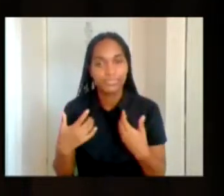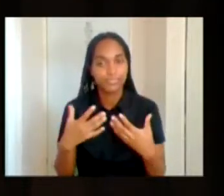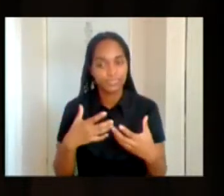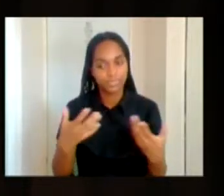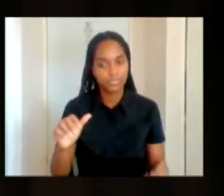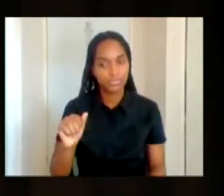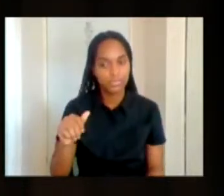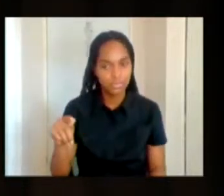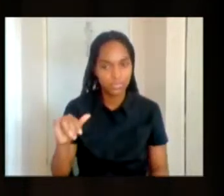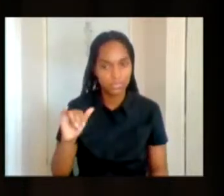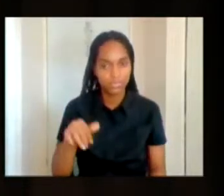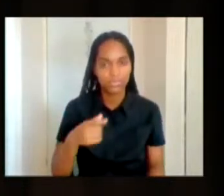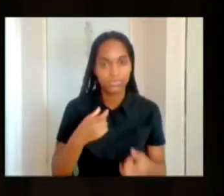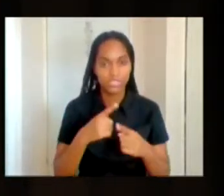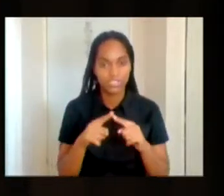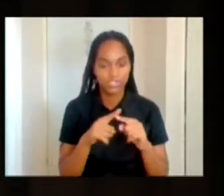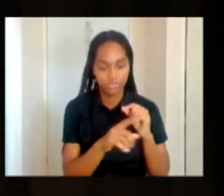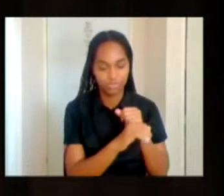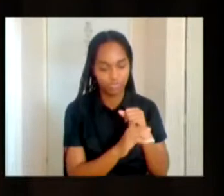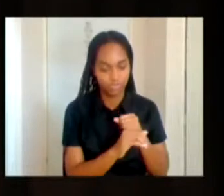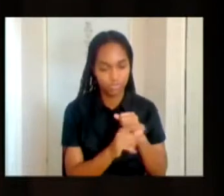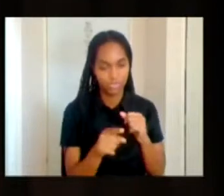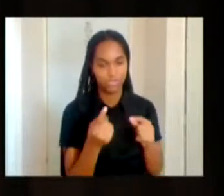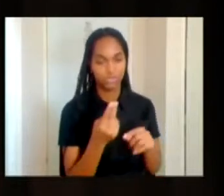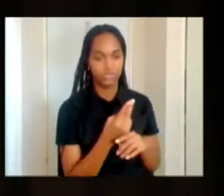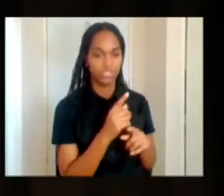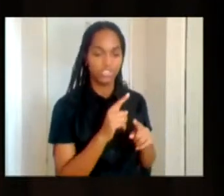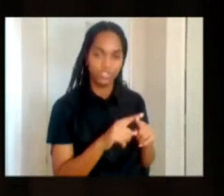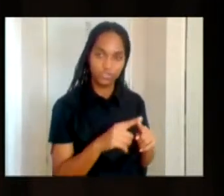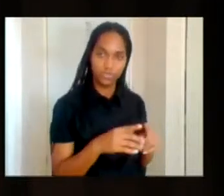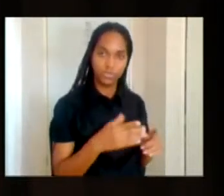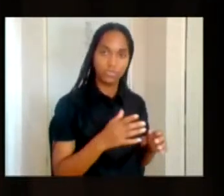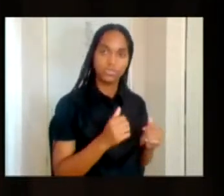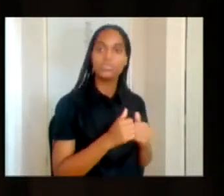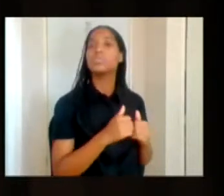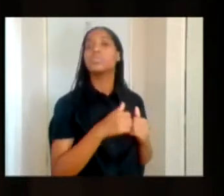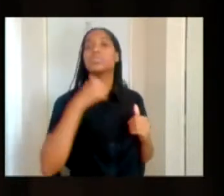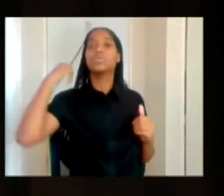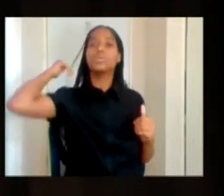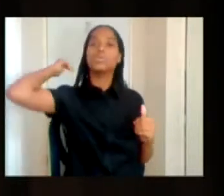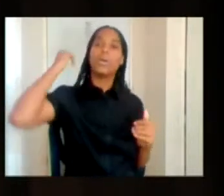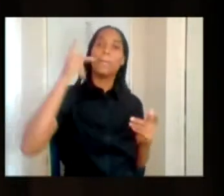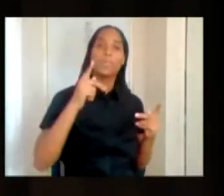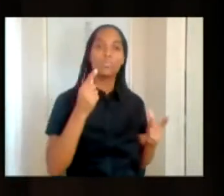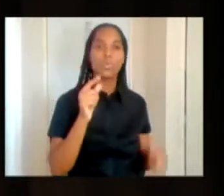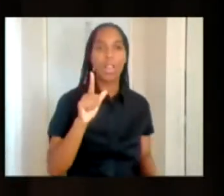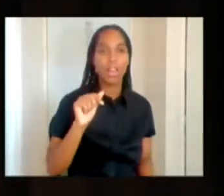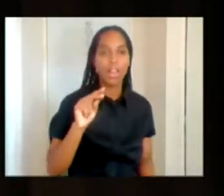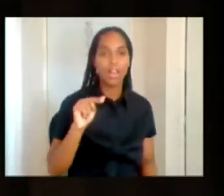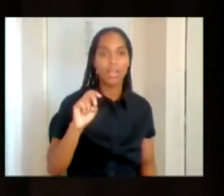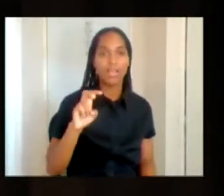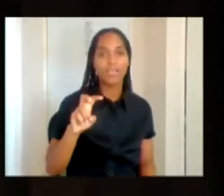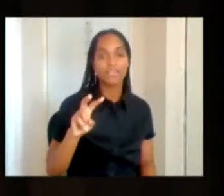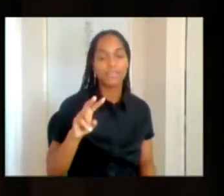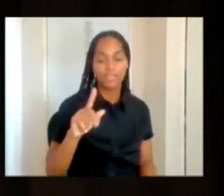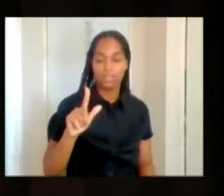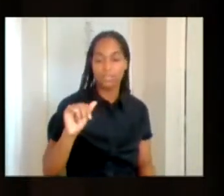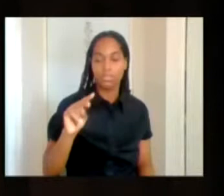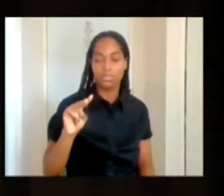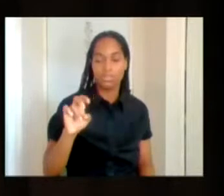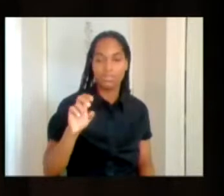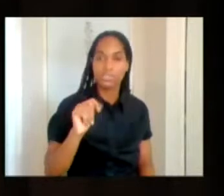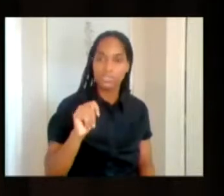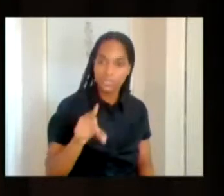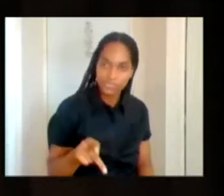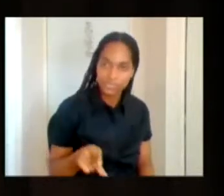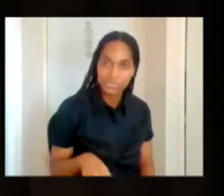that different broadcasters have done different treatments with. People have done live TV, live streaming